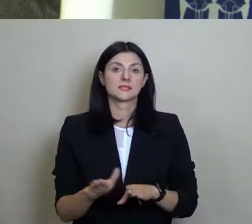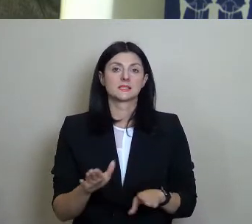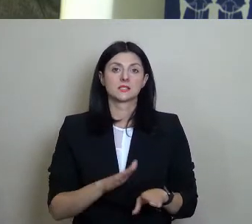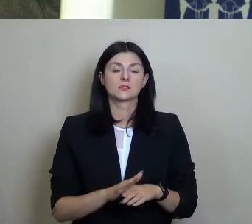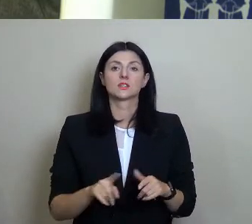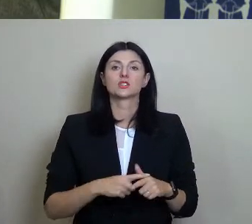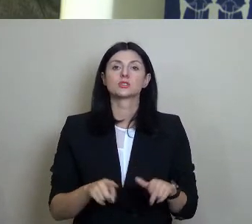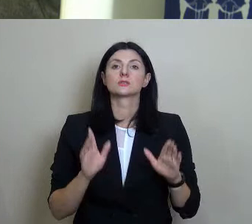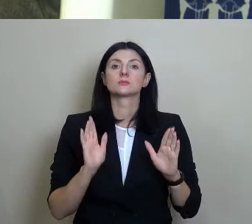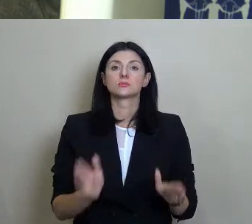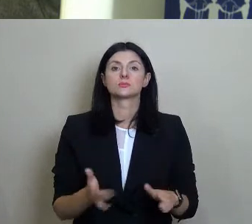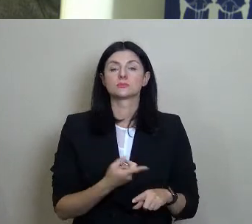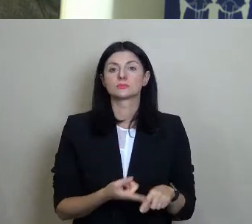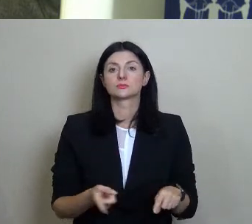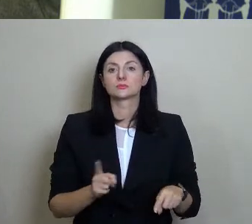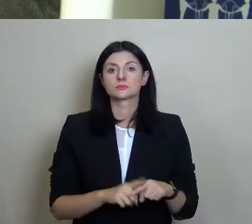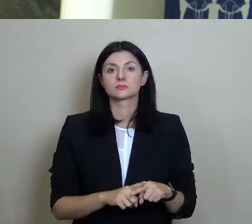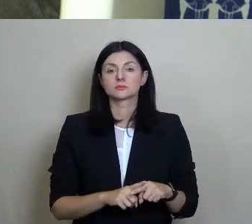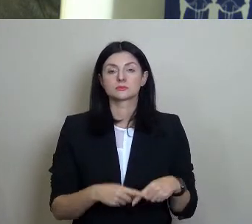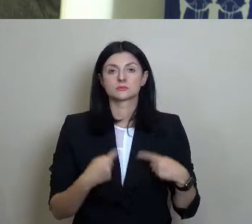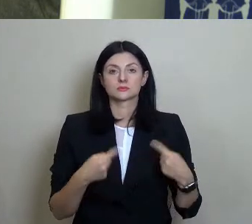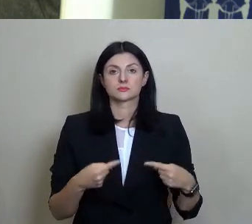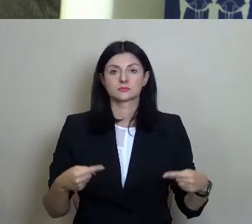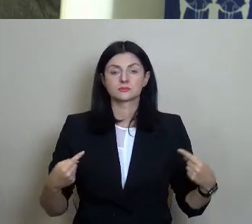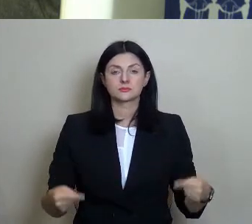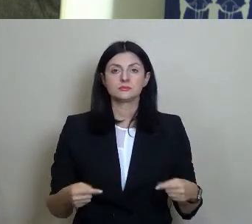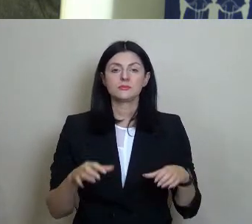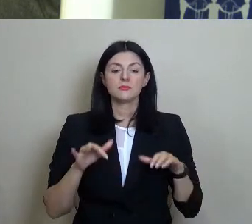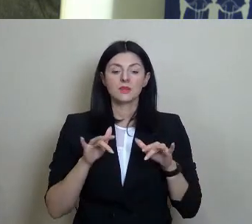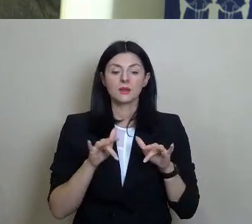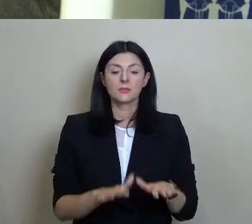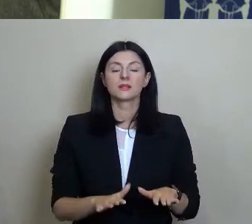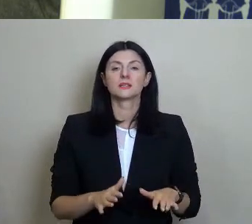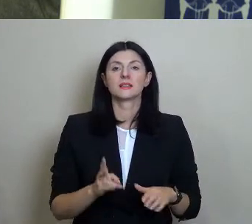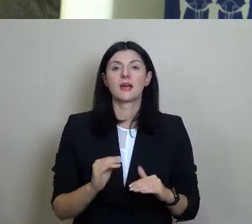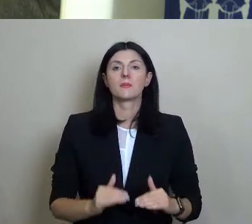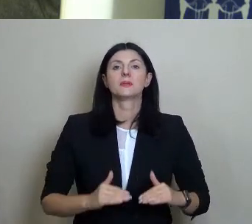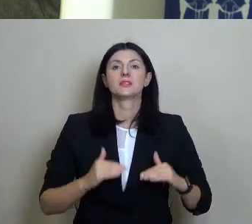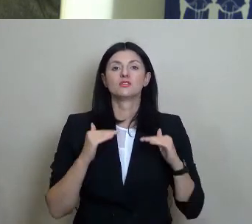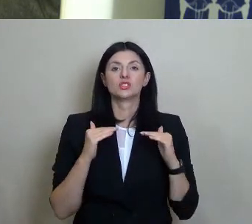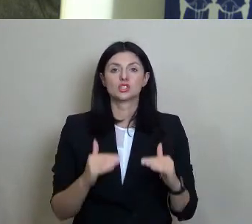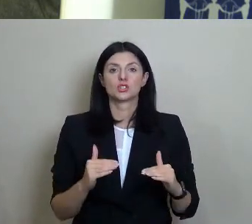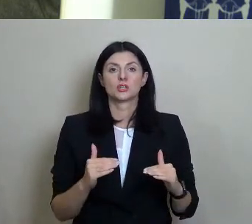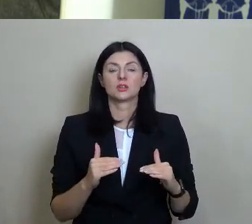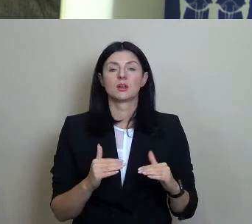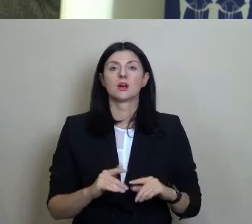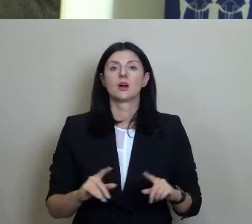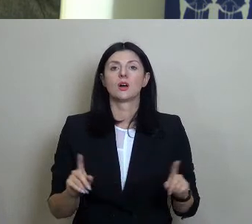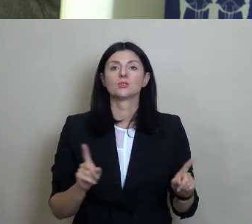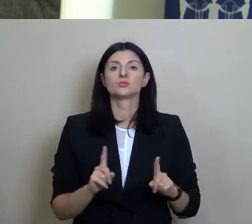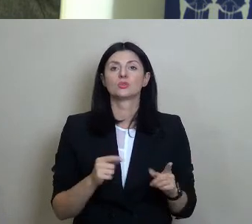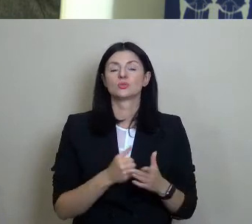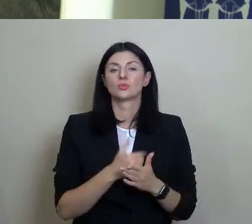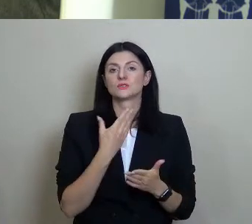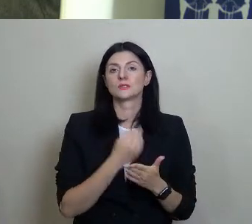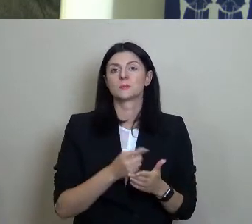Okay, so that's going to be reflected on this ranking of the party list.